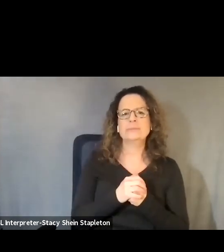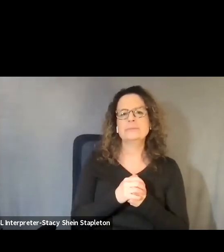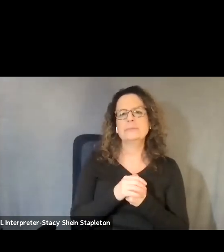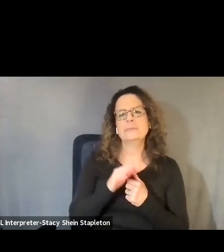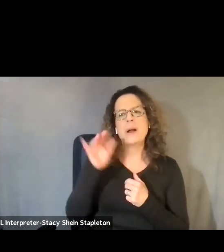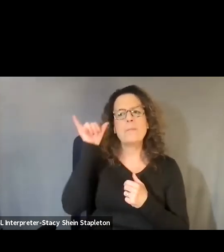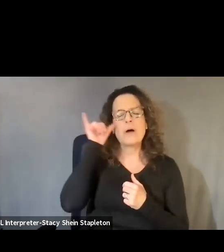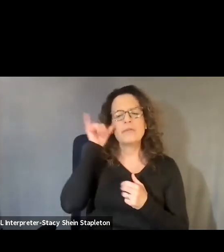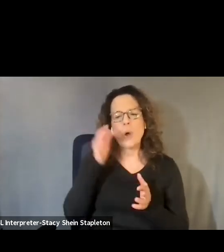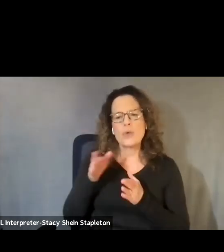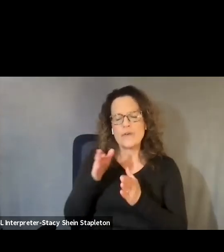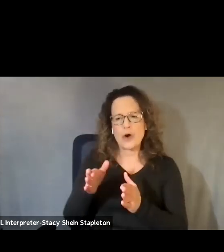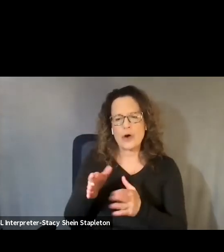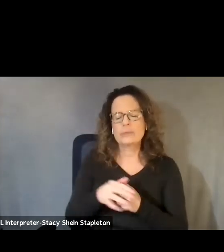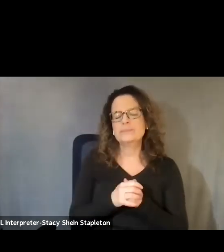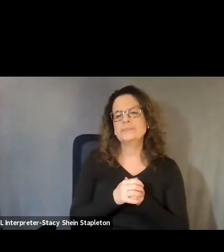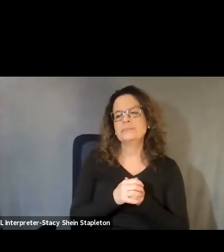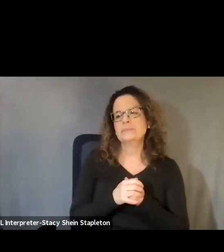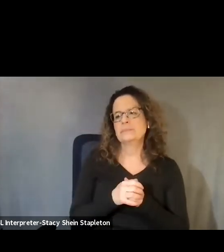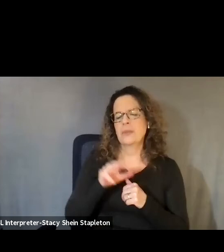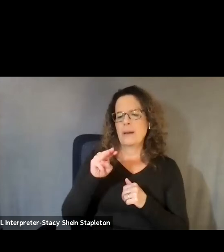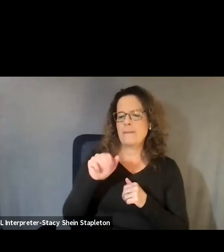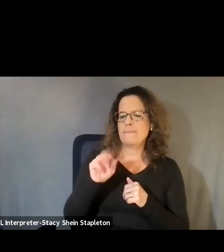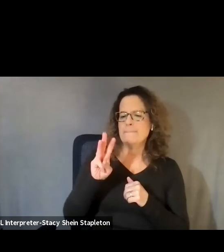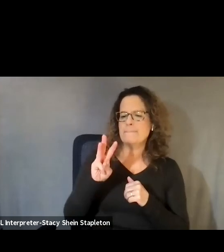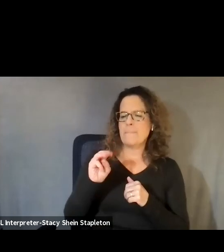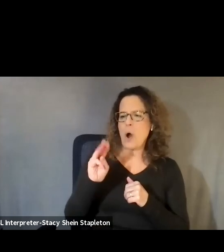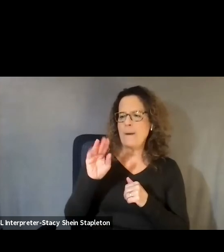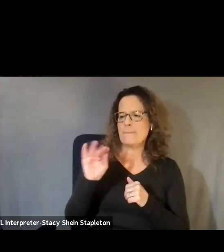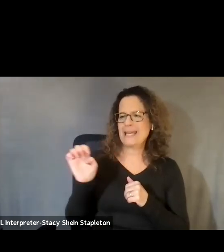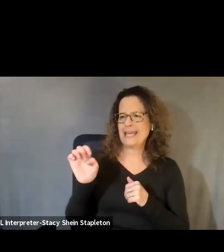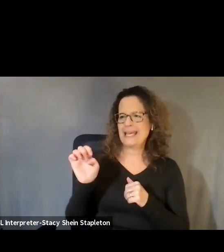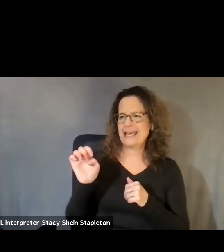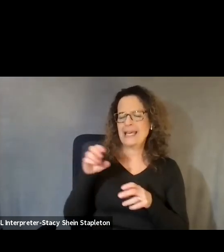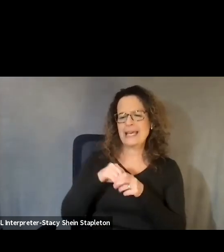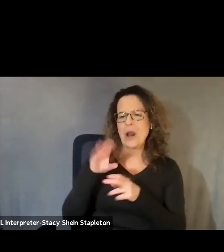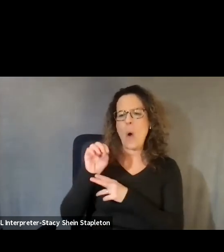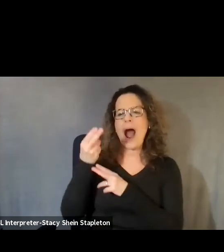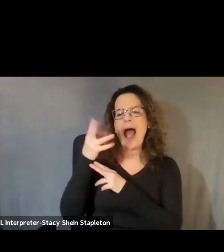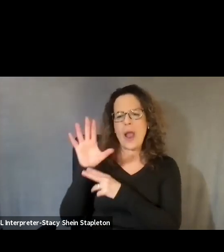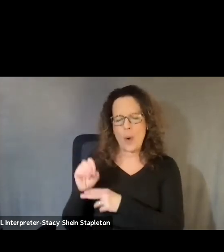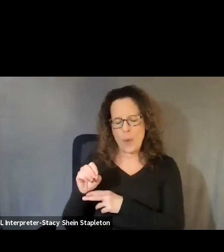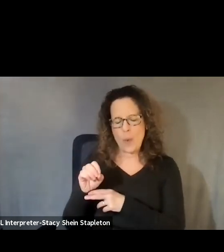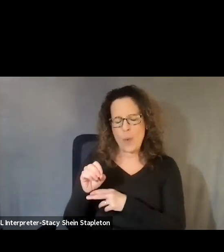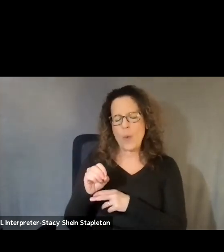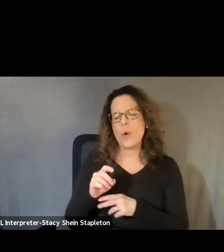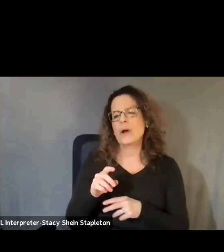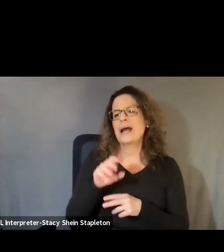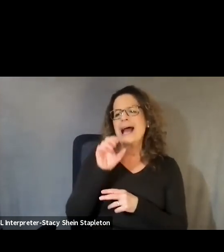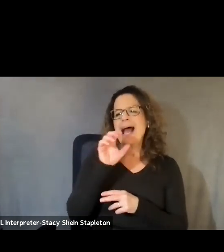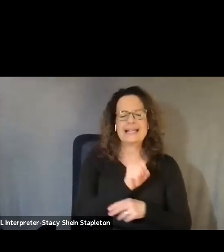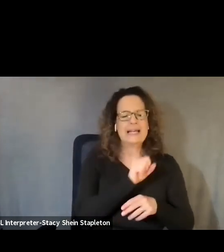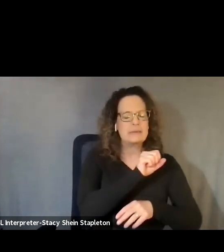Buffalo River, the Maumee River, which runs through Toledo, Ohio, into Lake Erie, the St. Louis